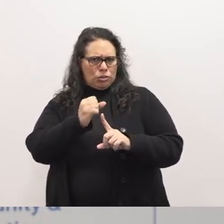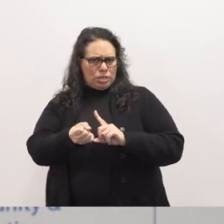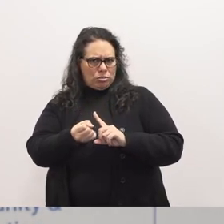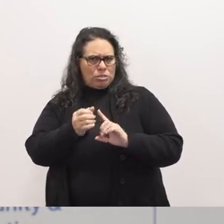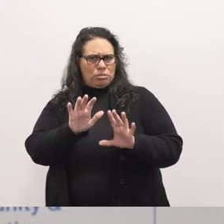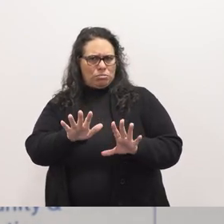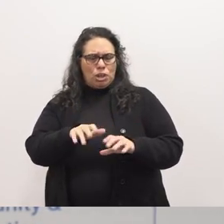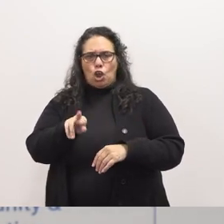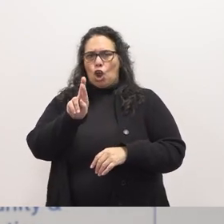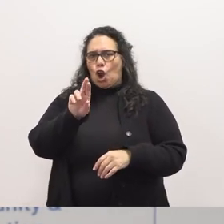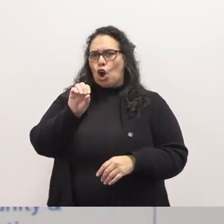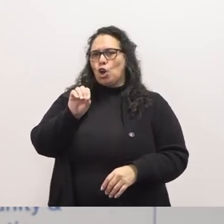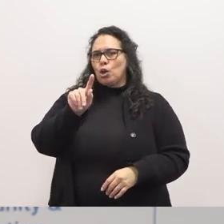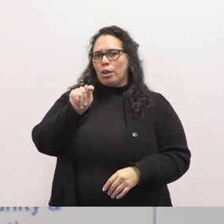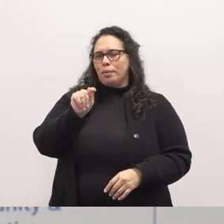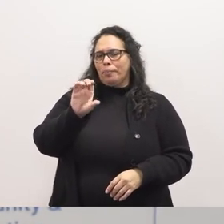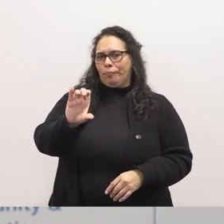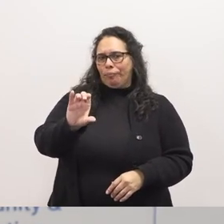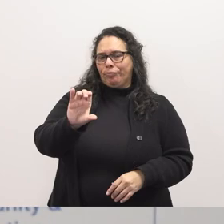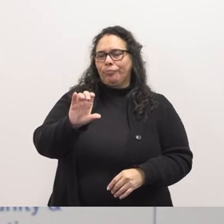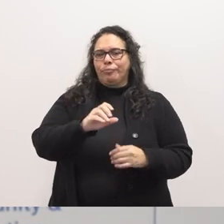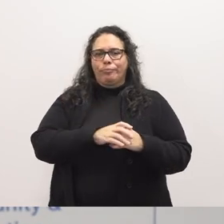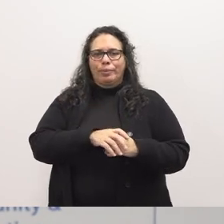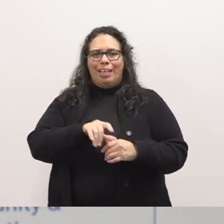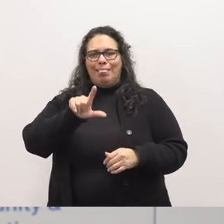they're in ROTC, and these would be